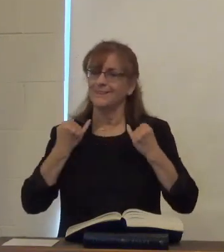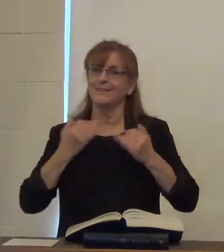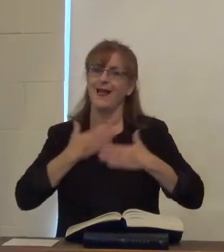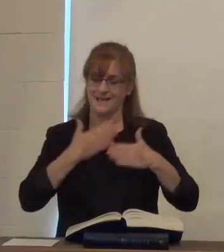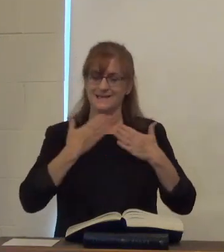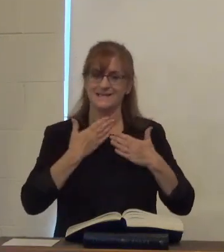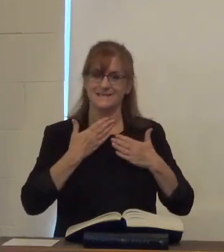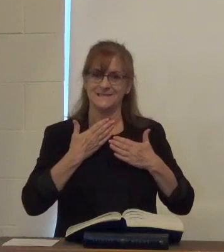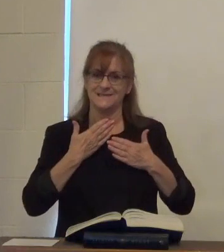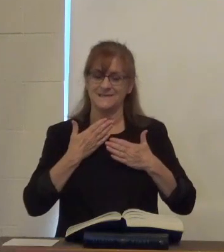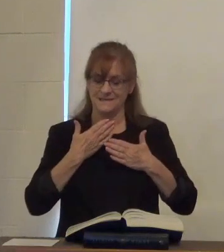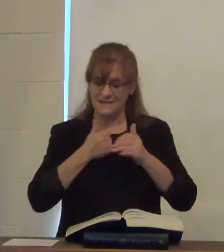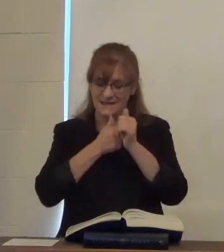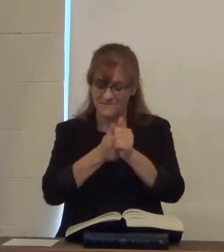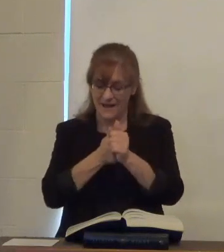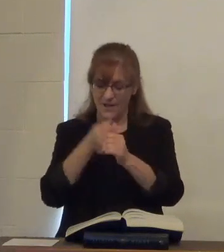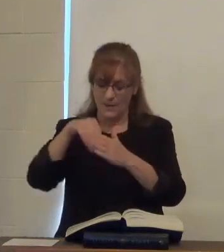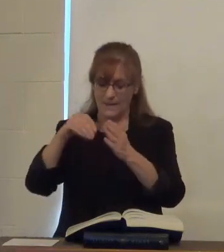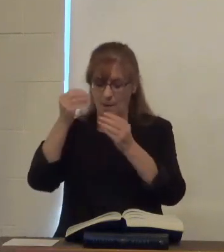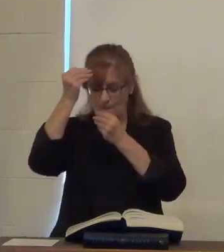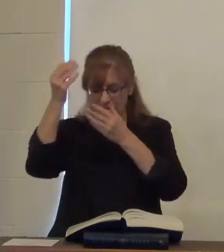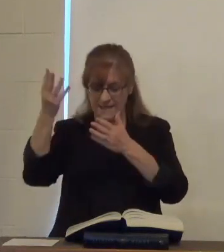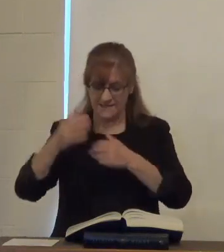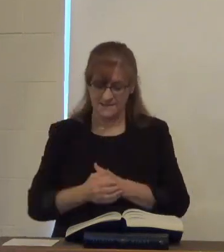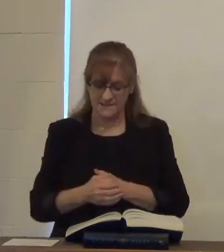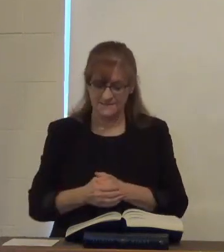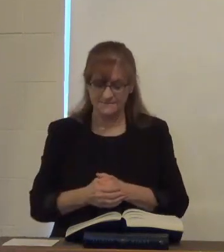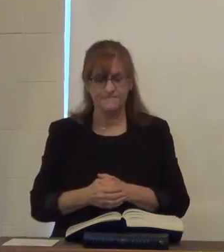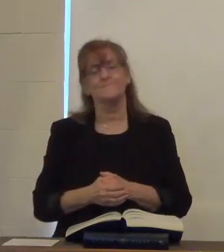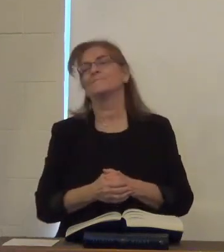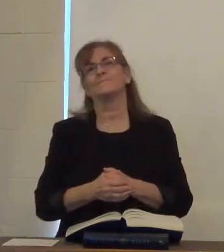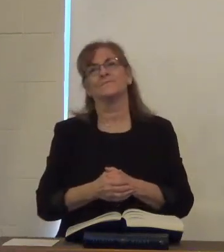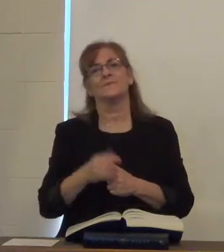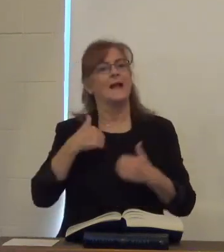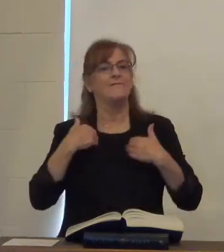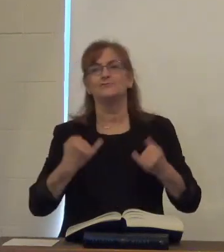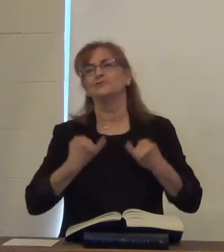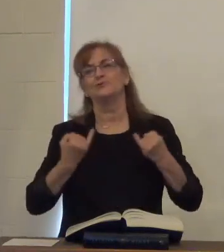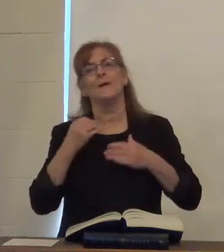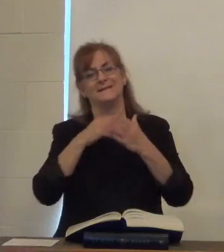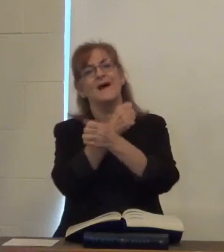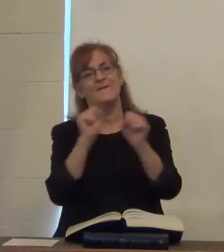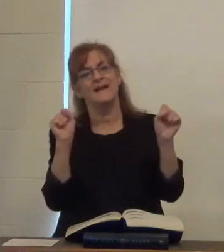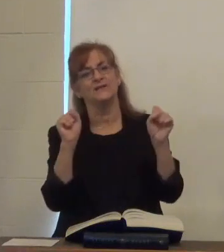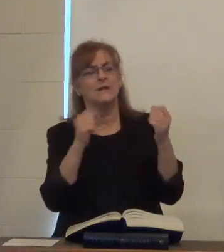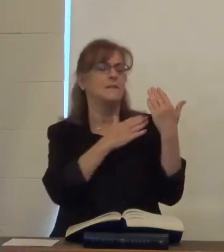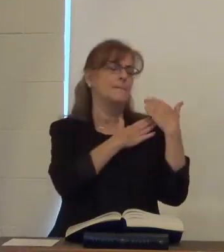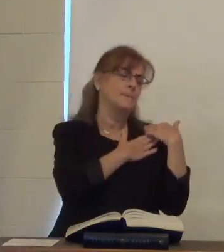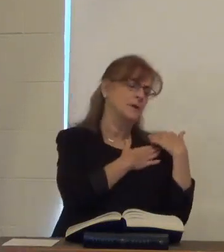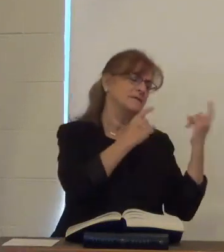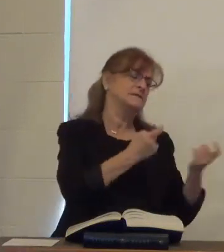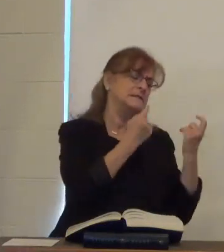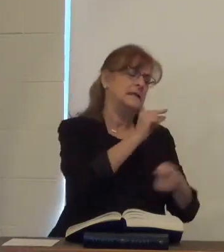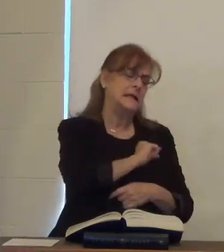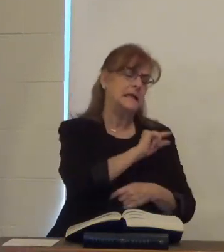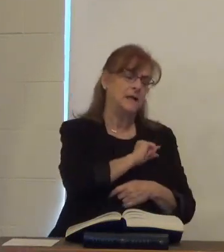They followed in obedience. Now there's joy in salvation. The burden of sin and of guilt